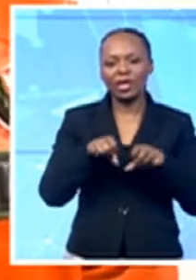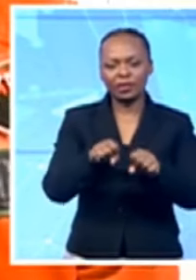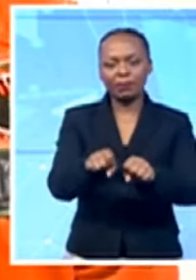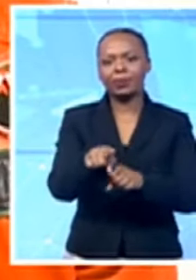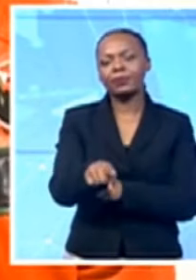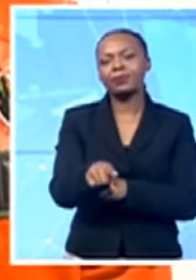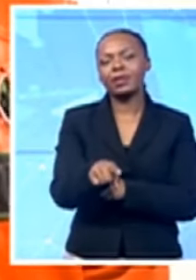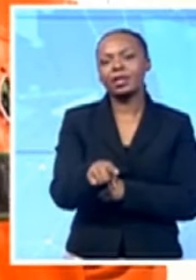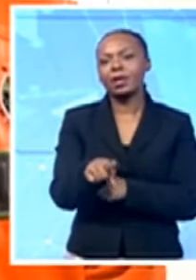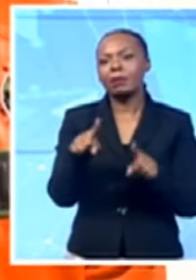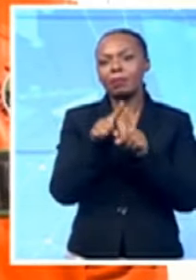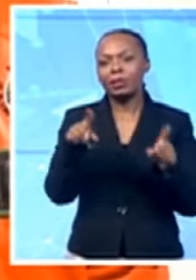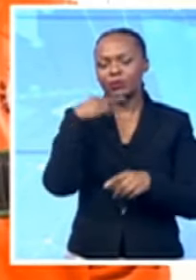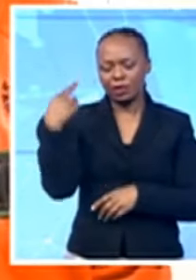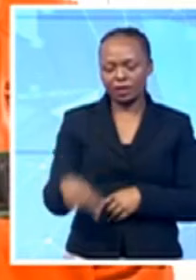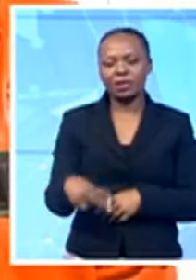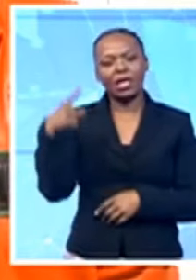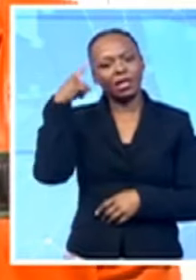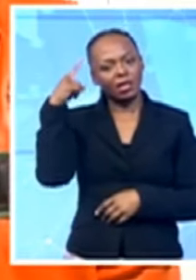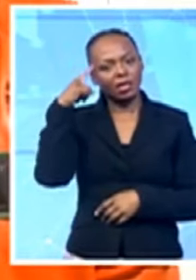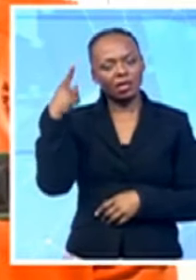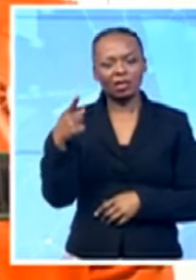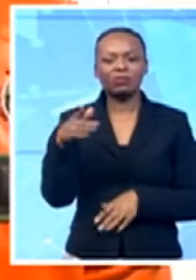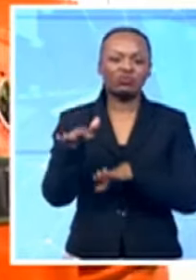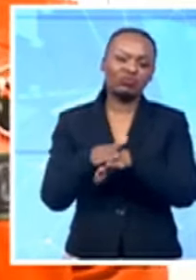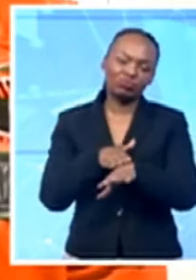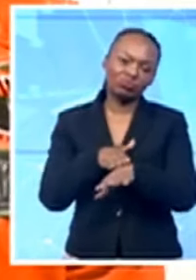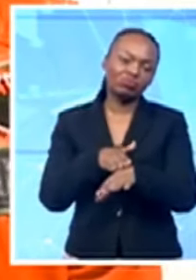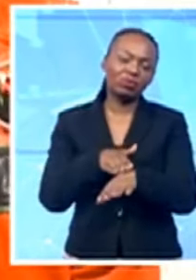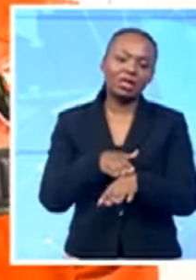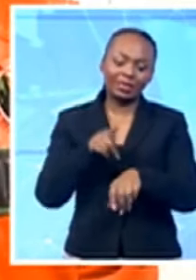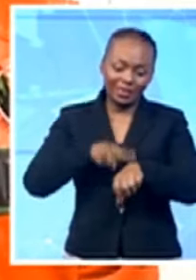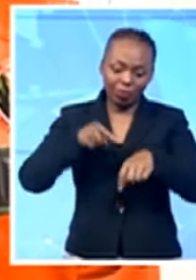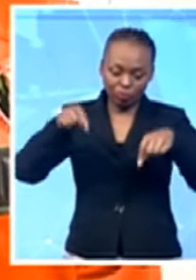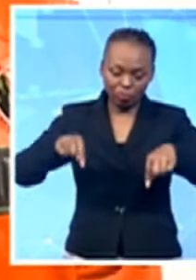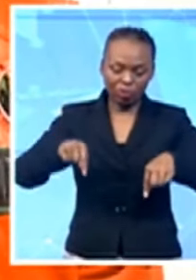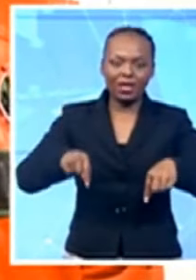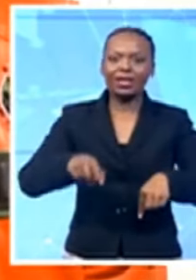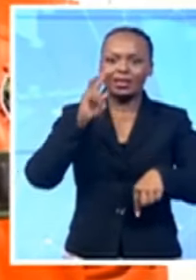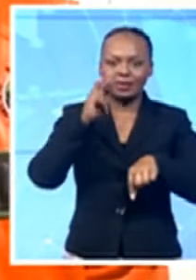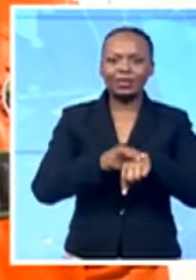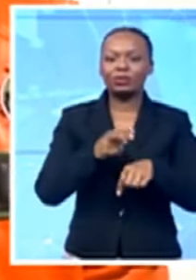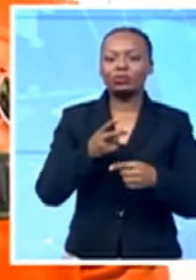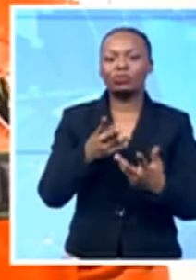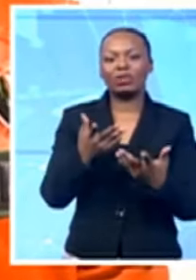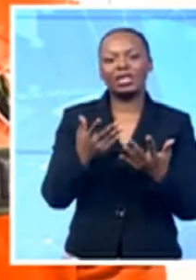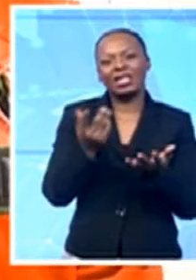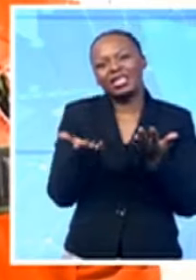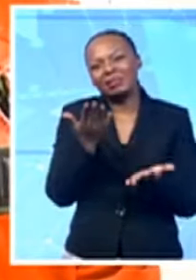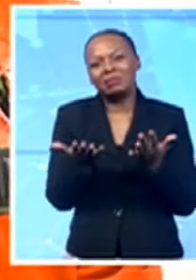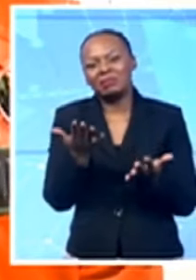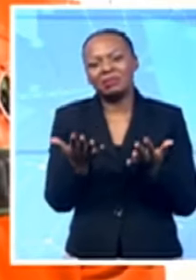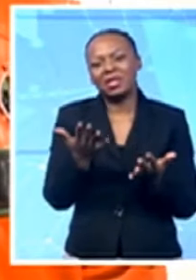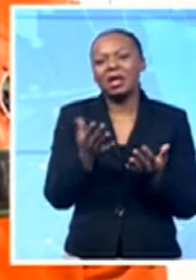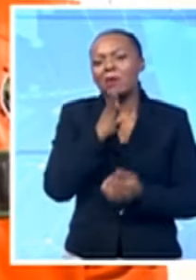much far behind. By this time, we're supposed to have done a significant number of the population, at least in the Northwest Province. And this is a call for concern